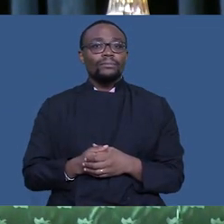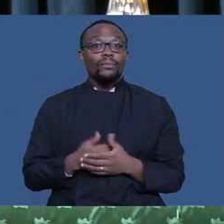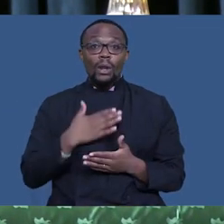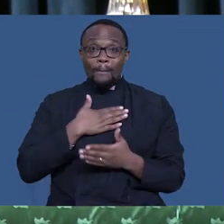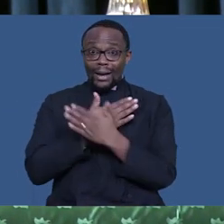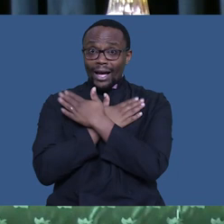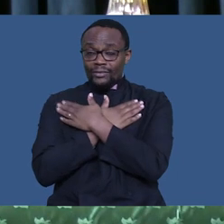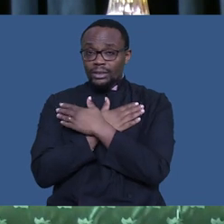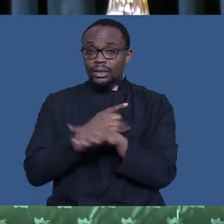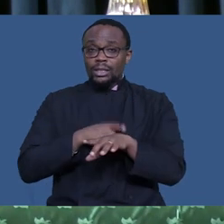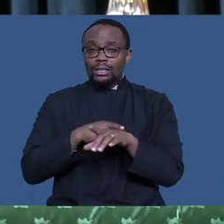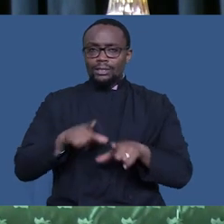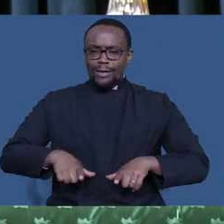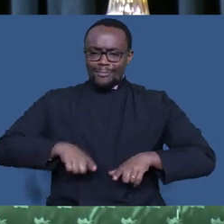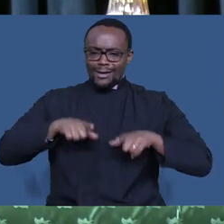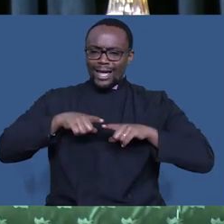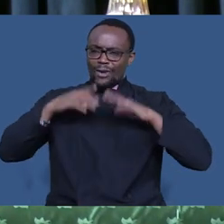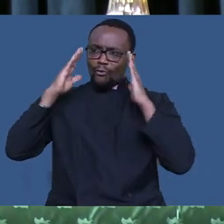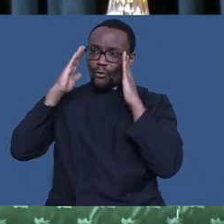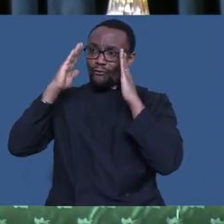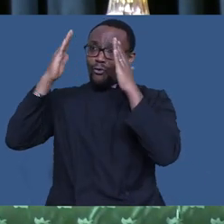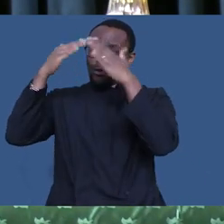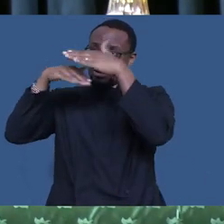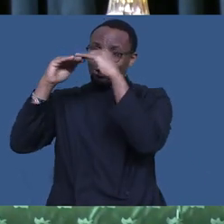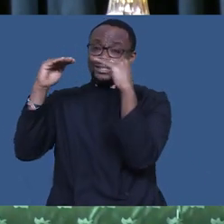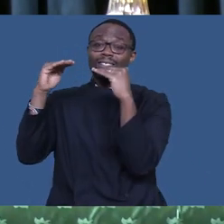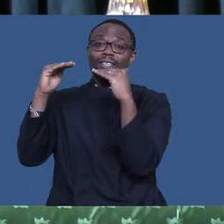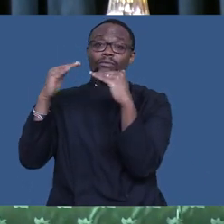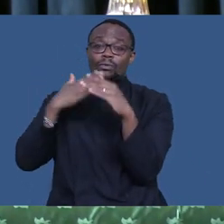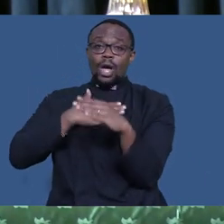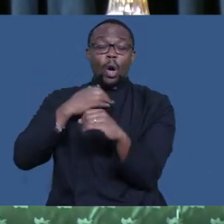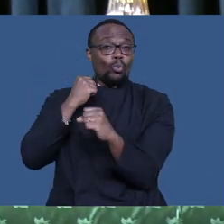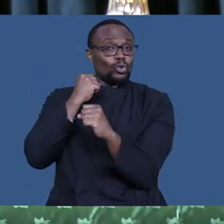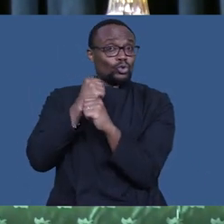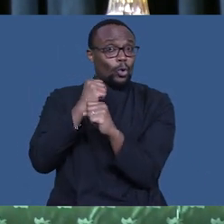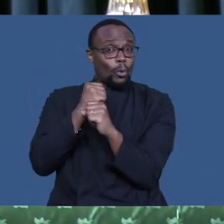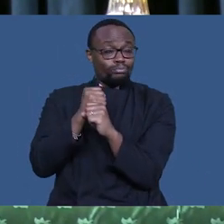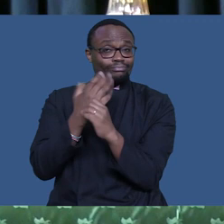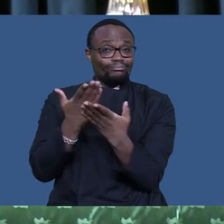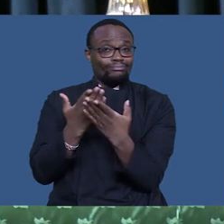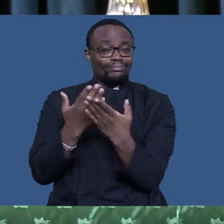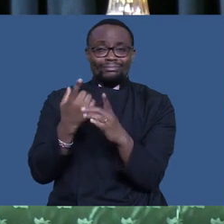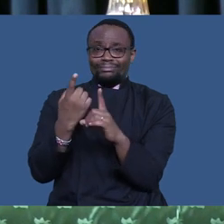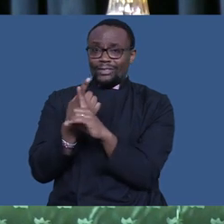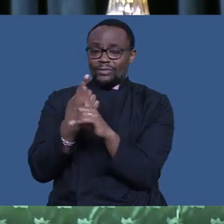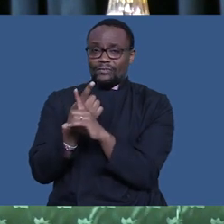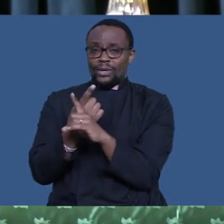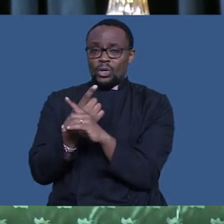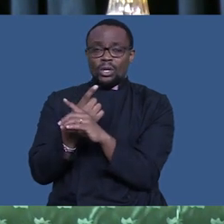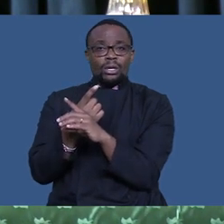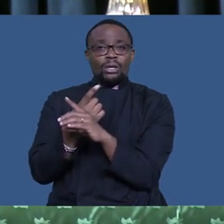Friends, when we live in light of eternity, our work, assignments,